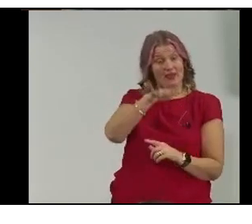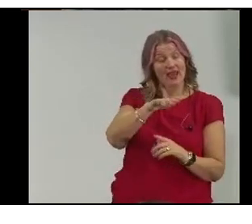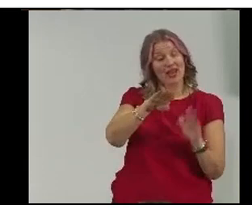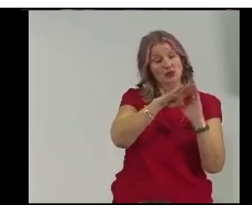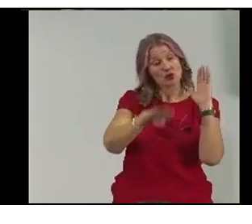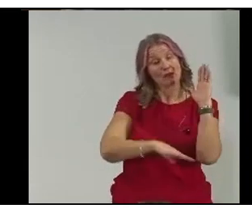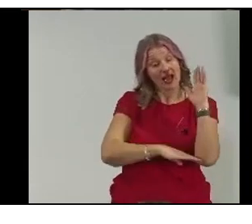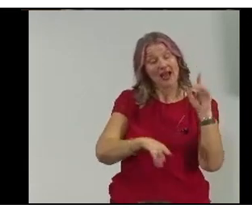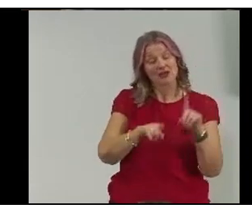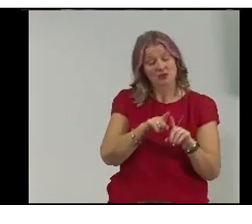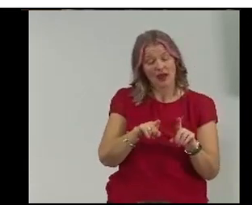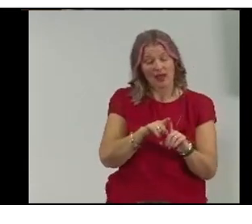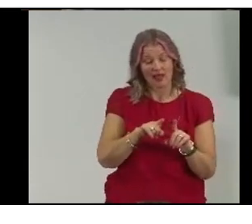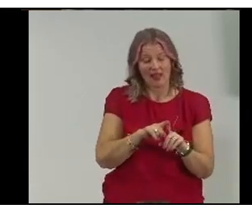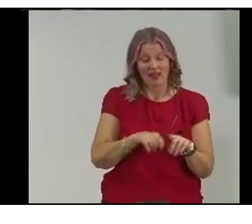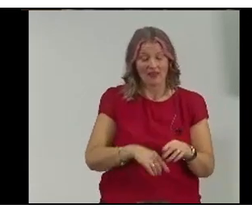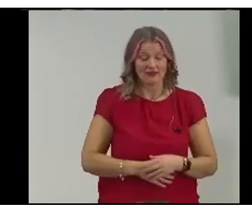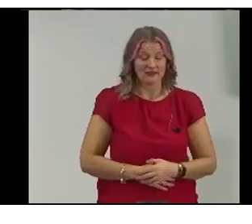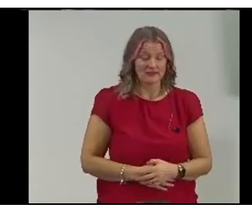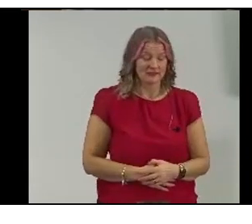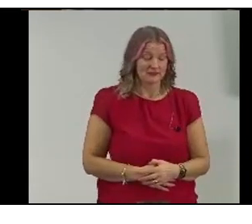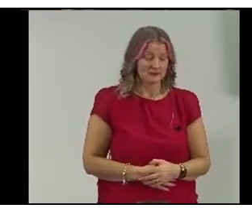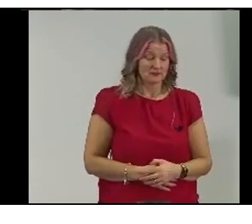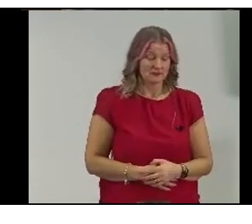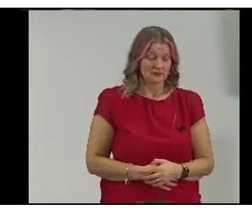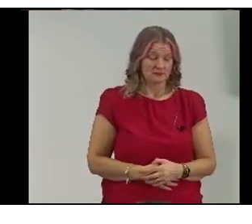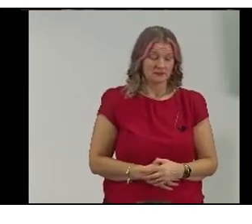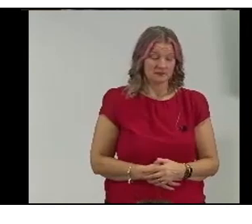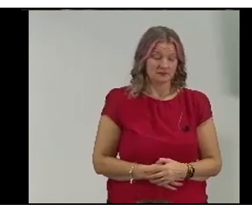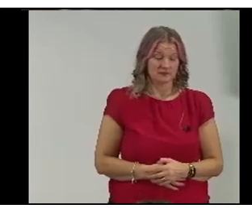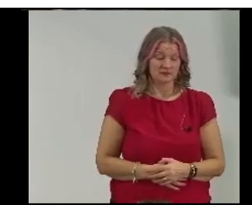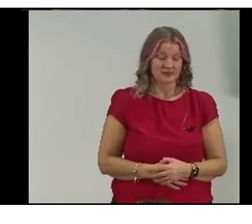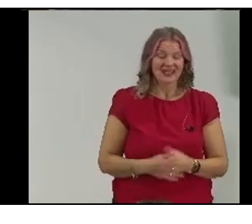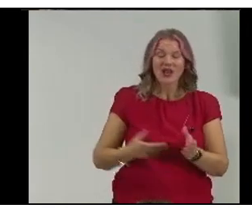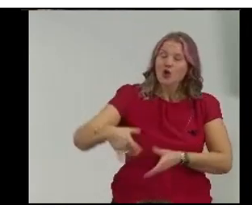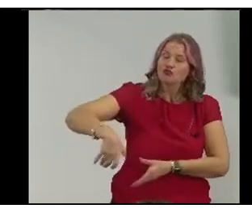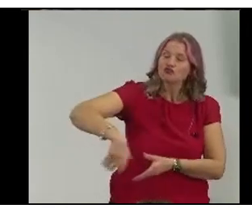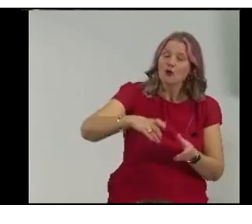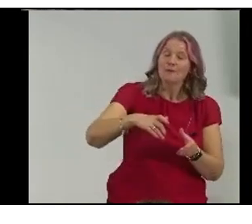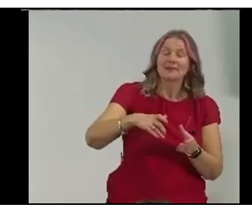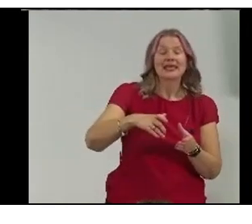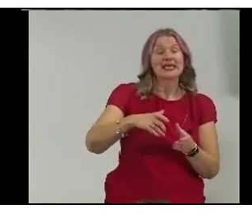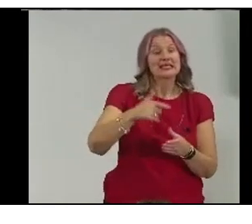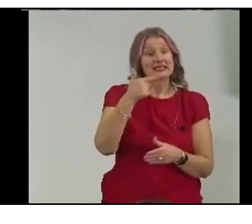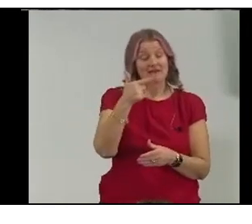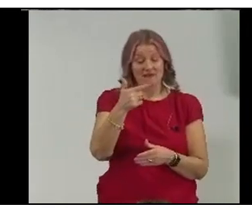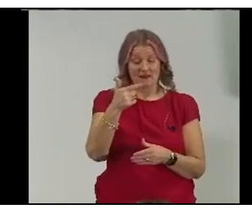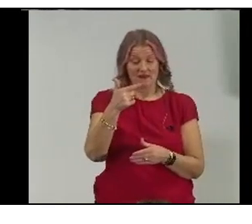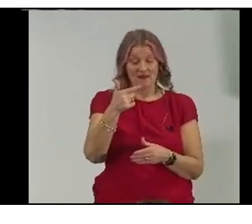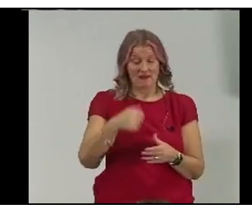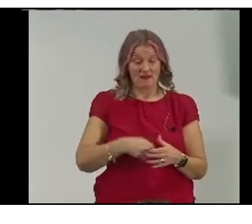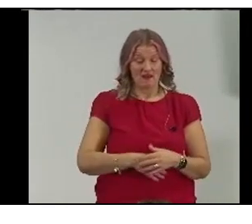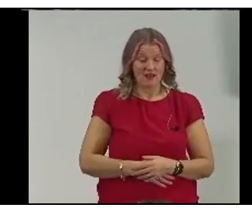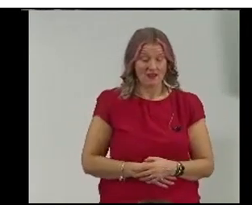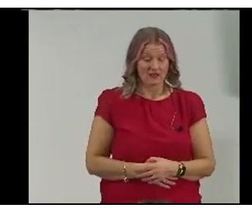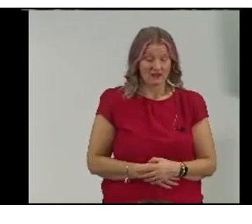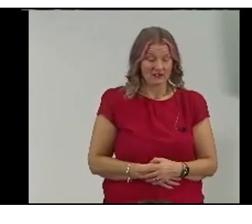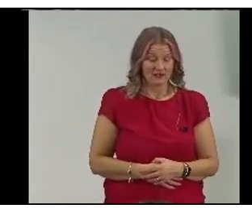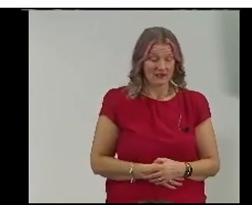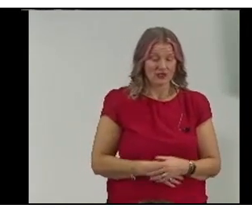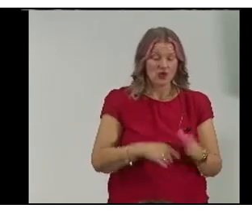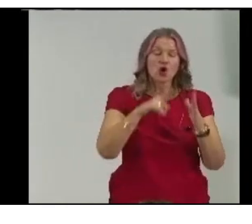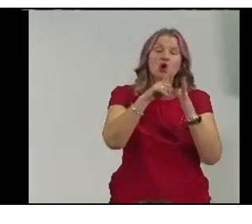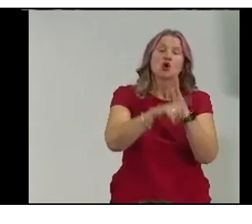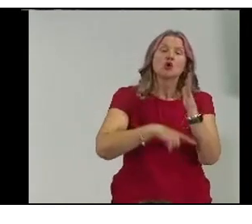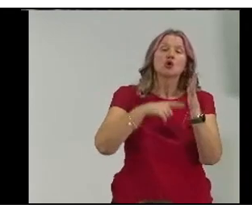Jodie Onsley as our Rugby 7 spokesperson. The Jodie is, if you're not aware, is the first female